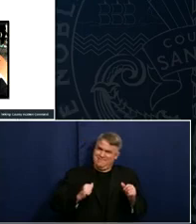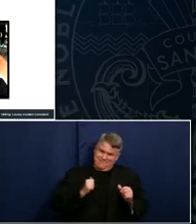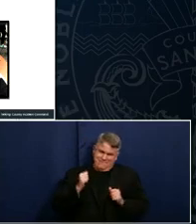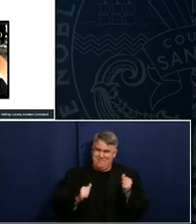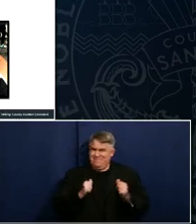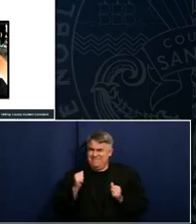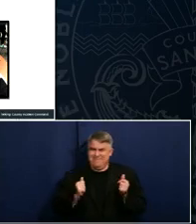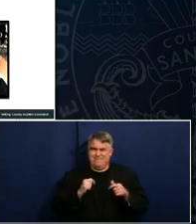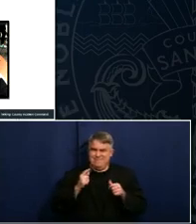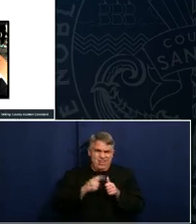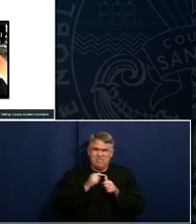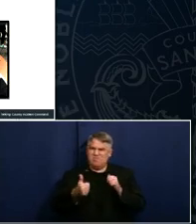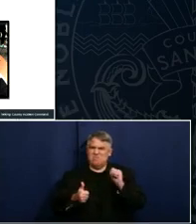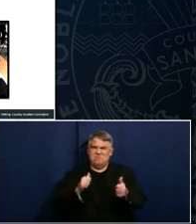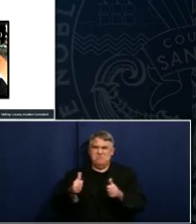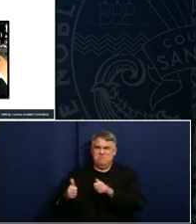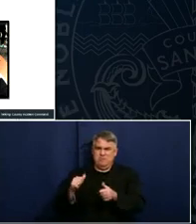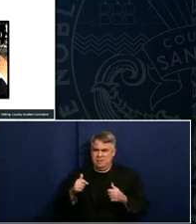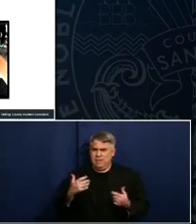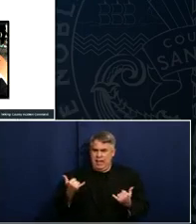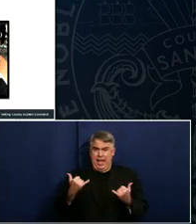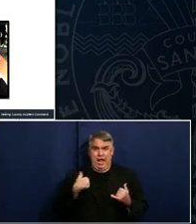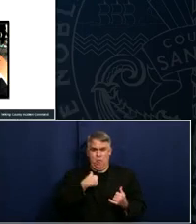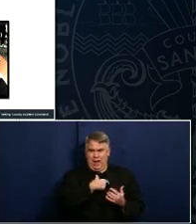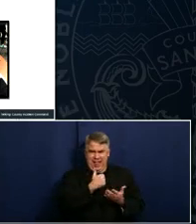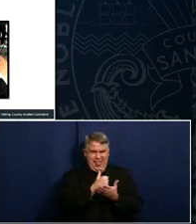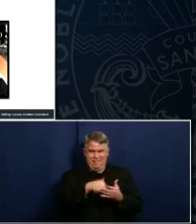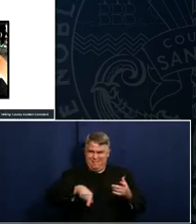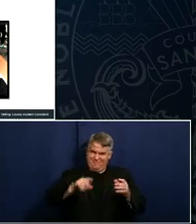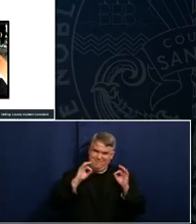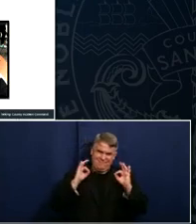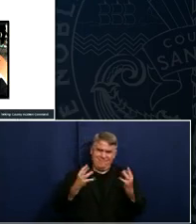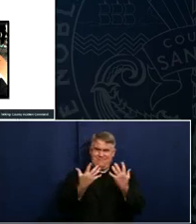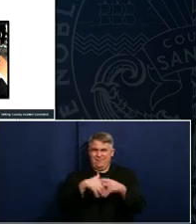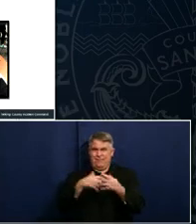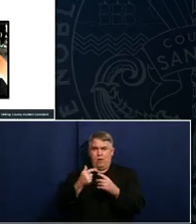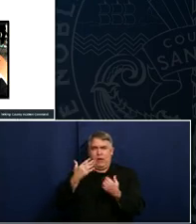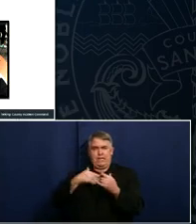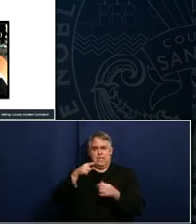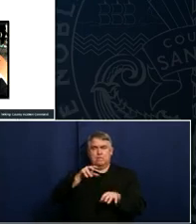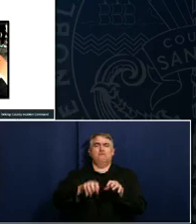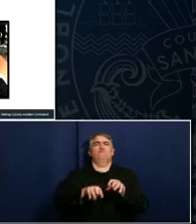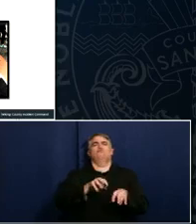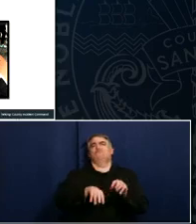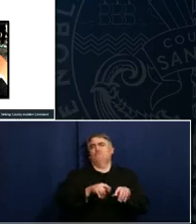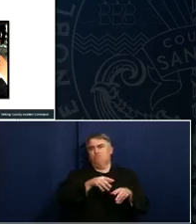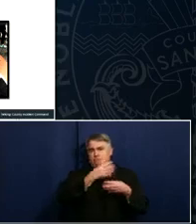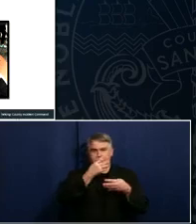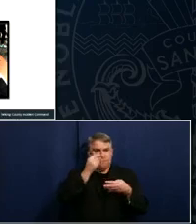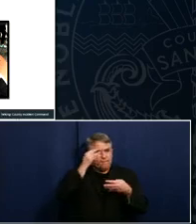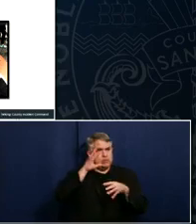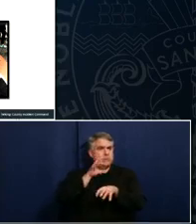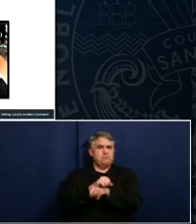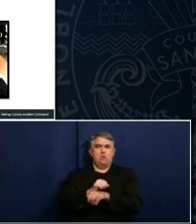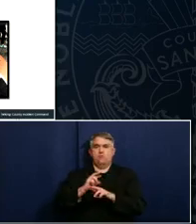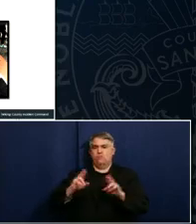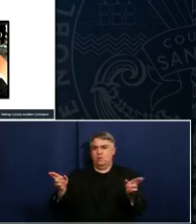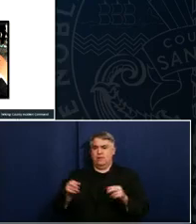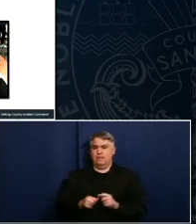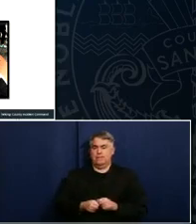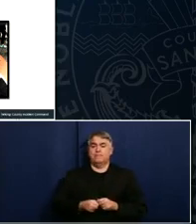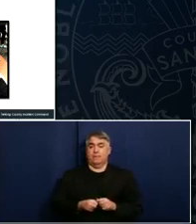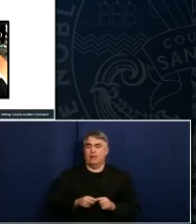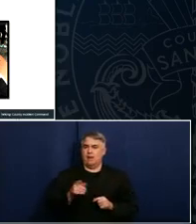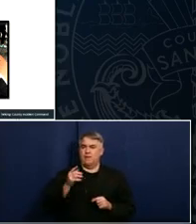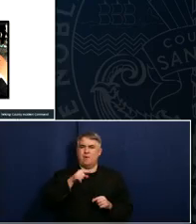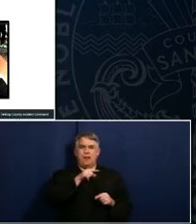to helping our residents, making it easier. And for those that then are not able, it's working with 211 San Diego,